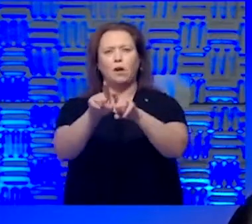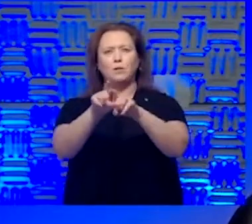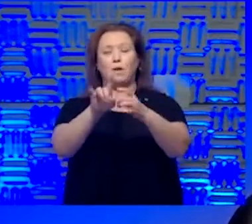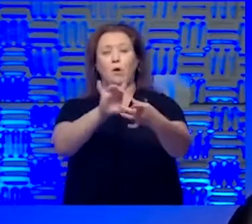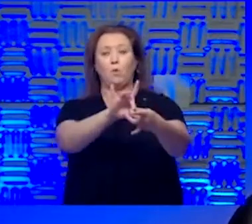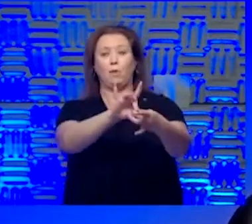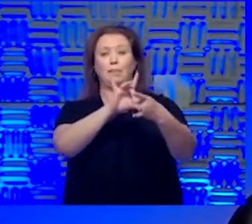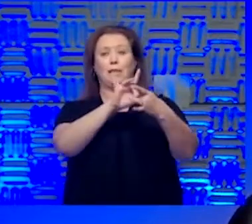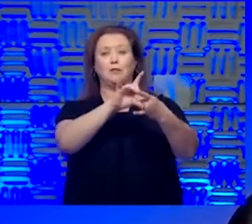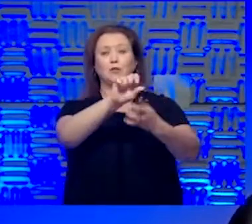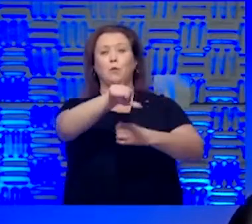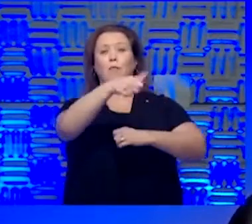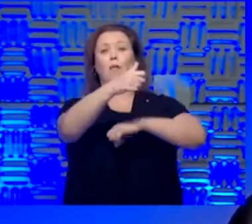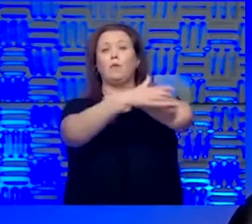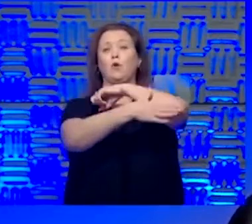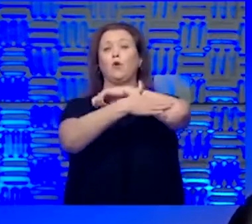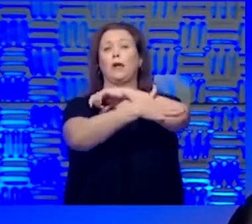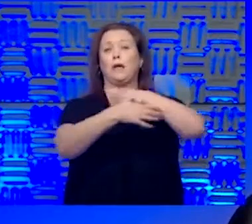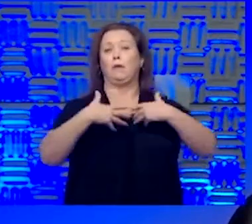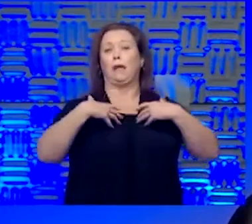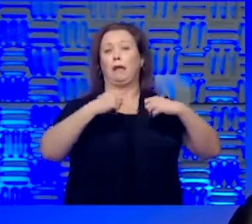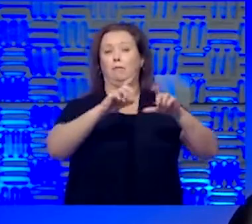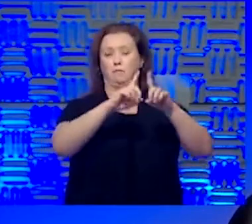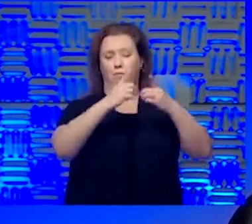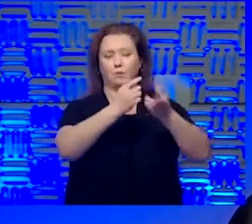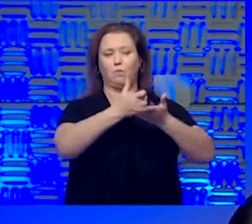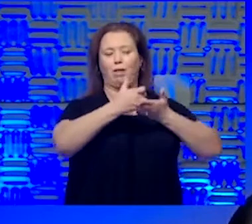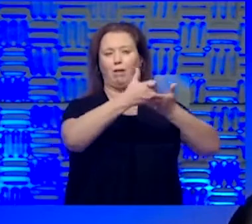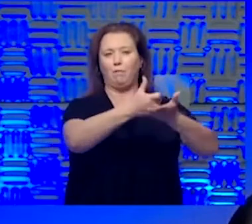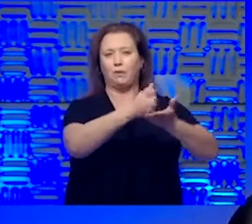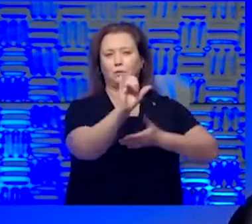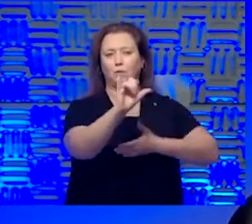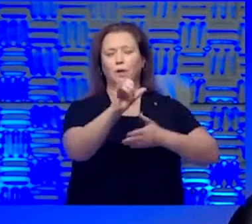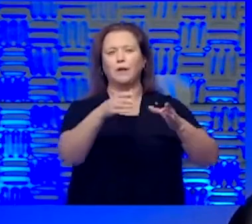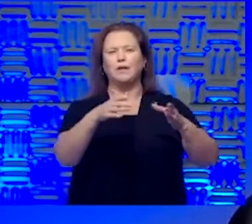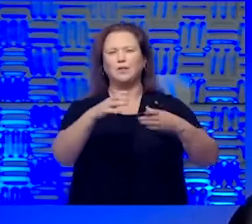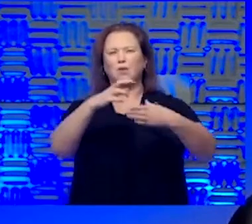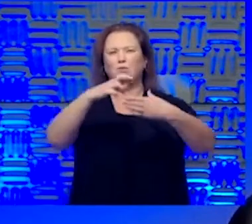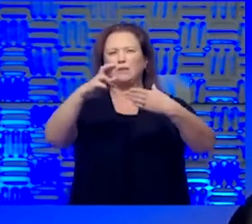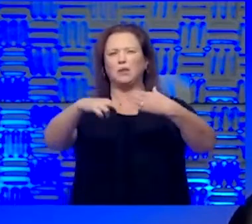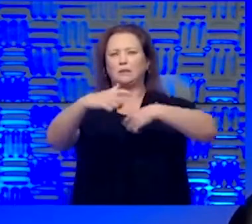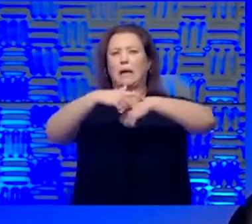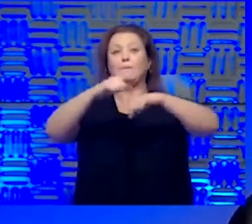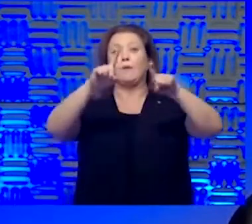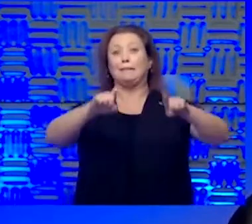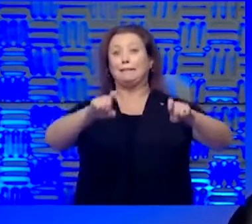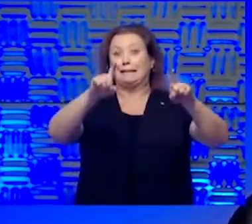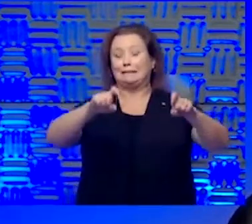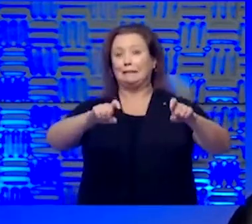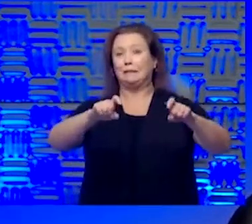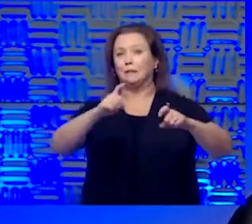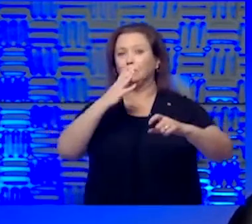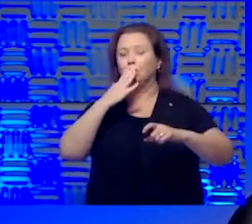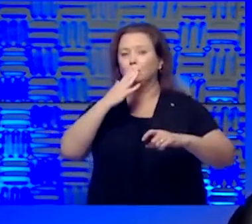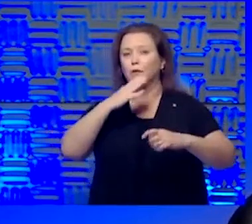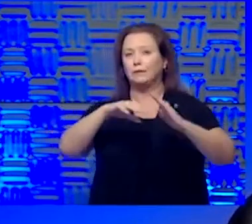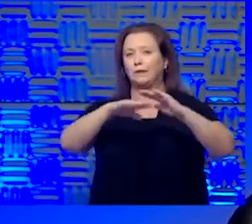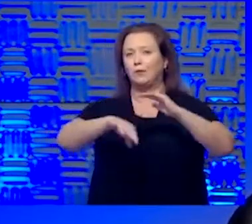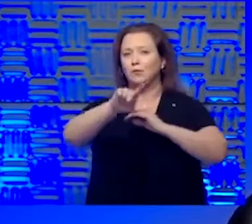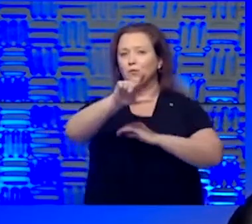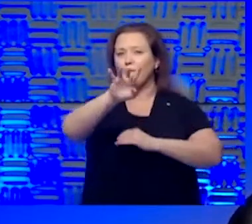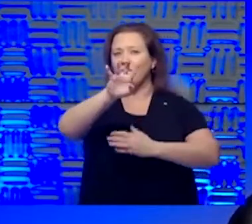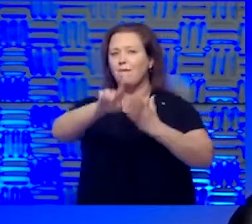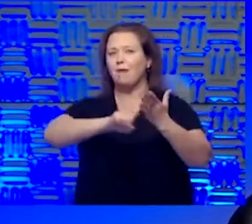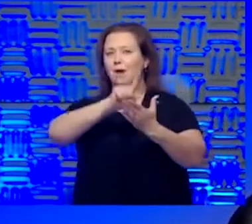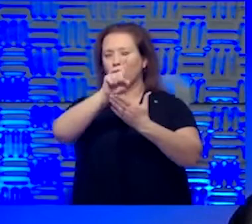relationships with other county health departments that we are helping with as well. So I think the overall turnaround time of the testing itself is really good. It's under 24